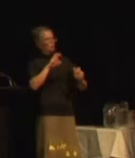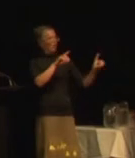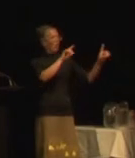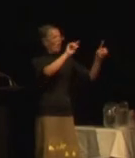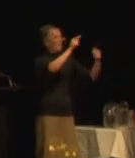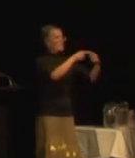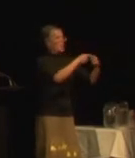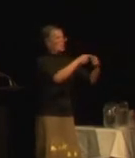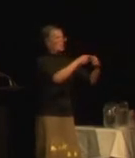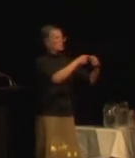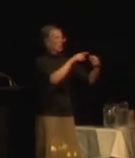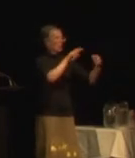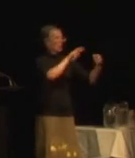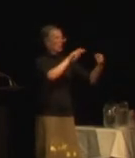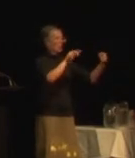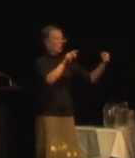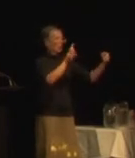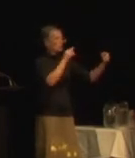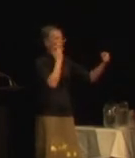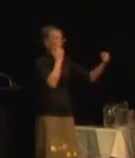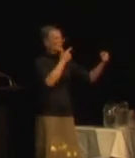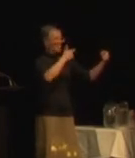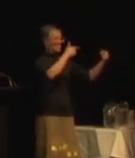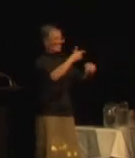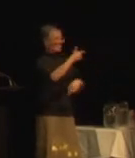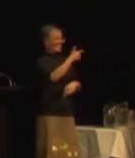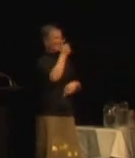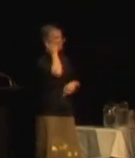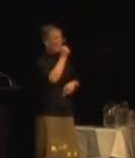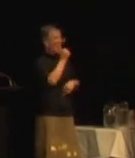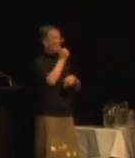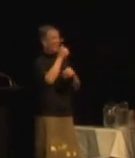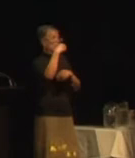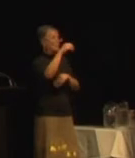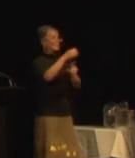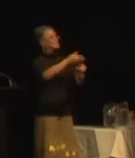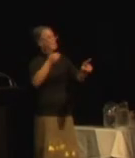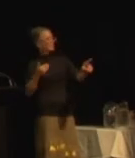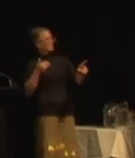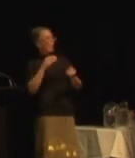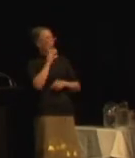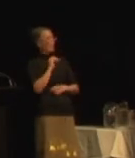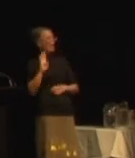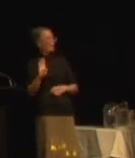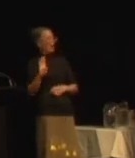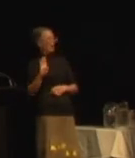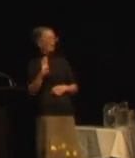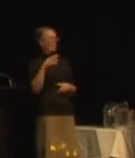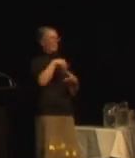result is this website, which lists seven black presidents before Obama, including Thomas Jefferson and Abraham